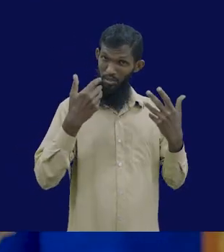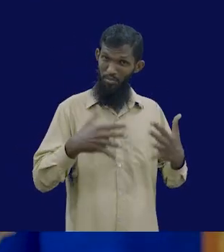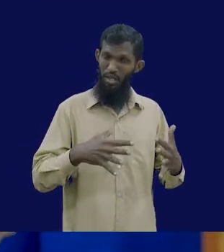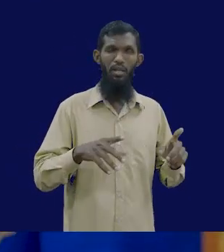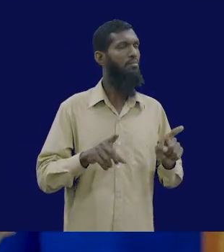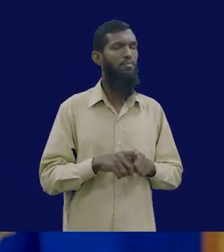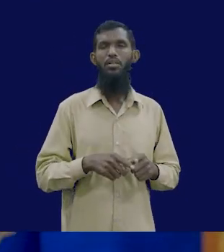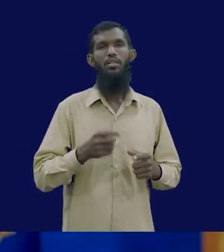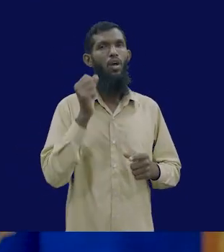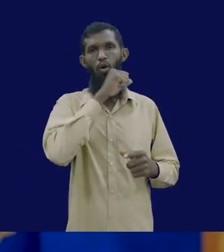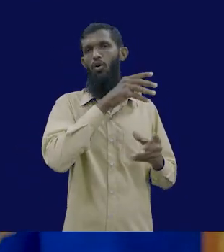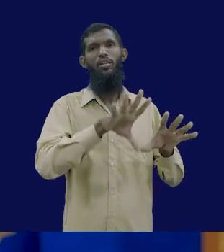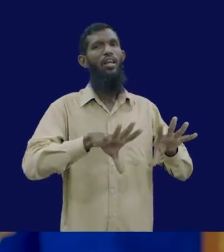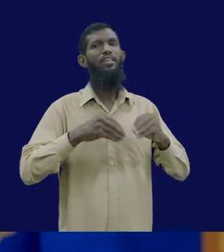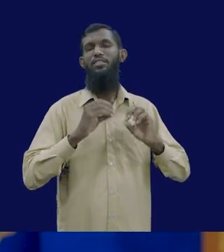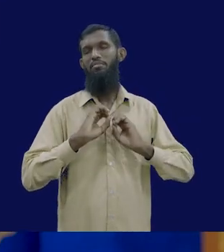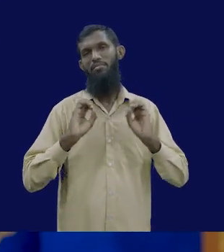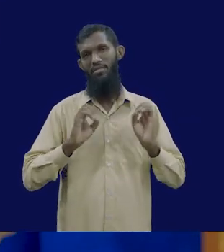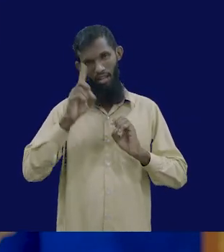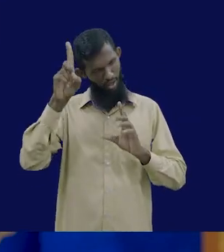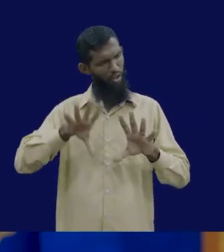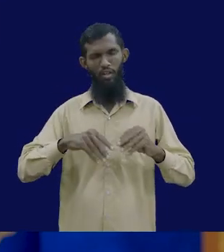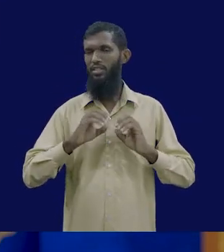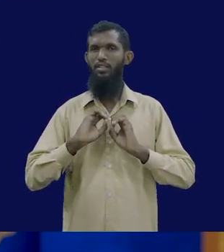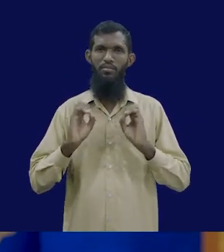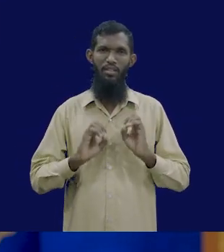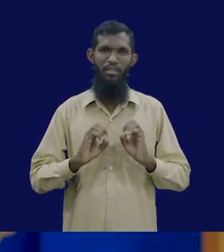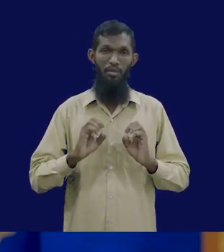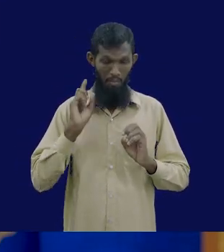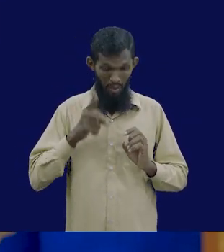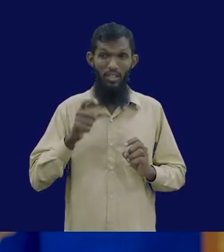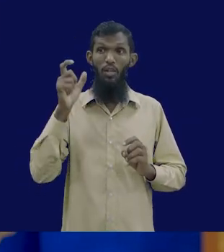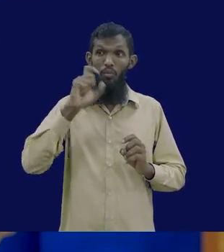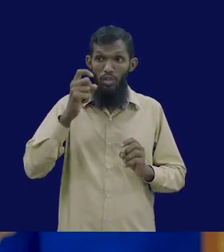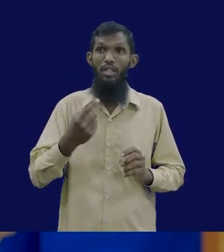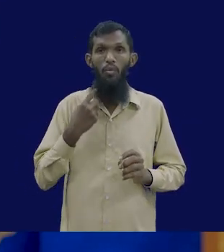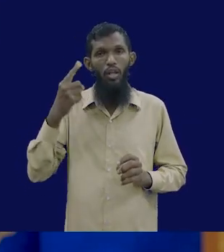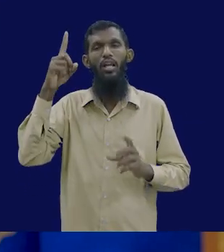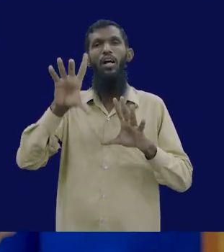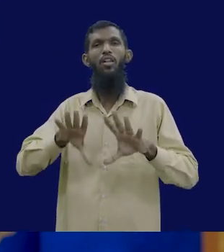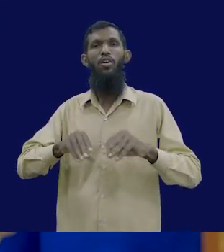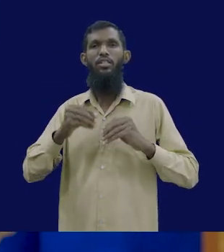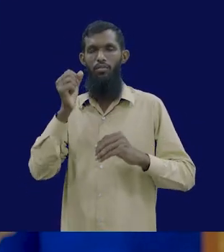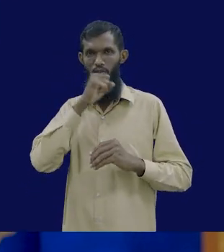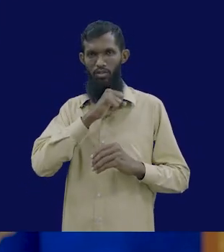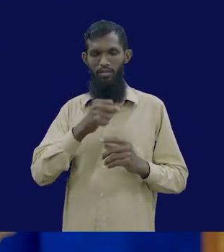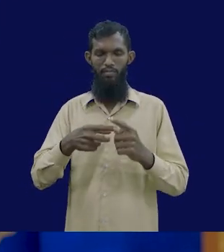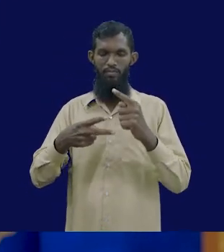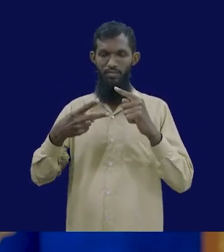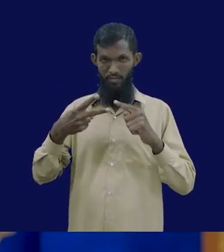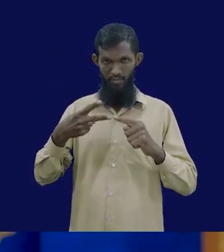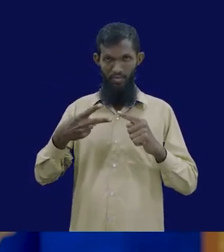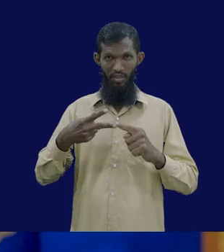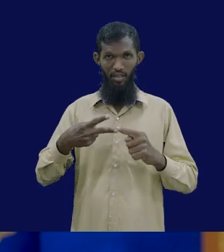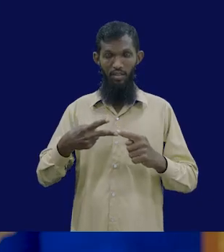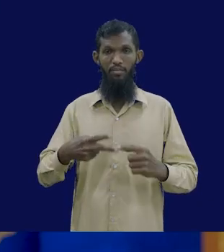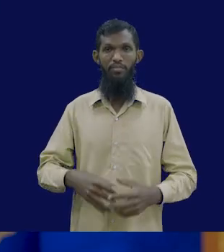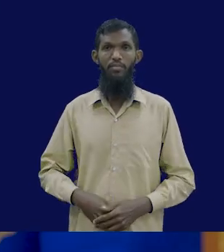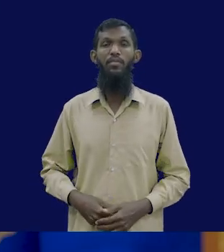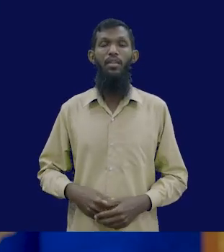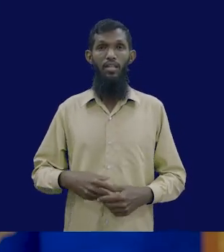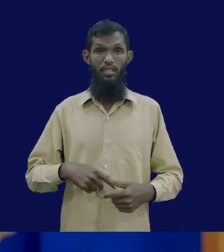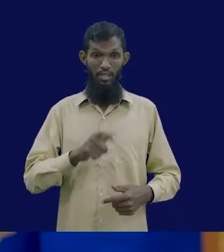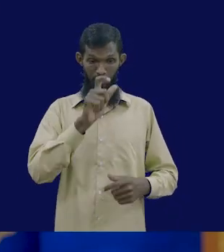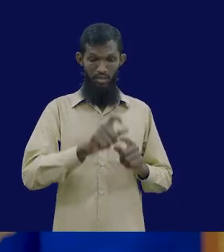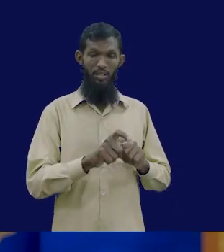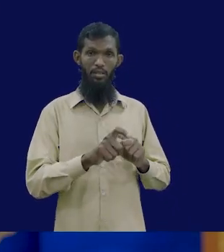If he is not a Muslim, his fasting is not accepted by Allah subhanahu wa ta'ala. And also, the person who